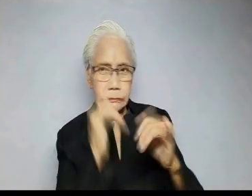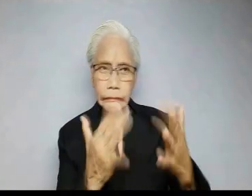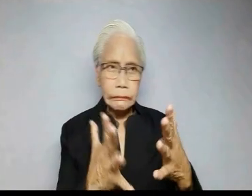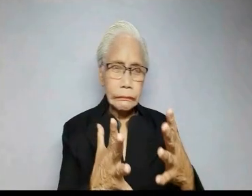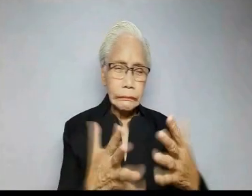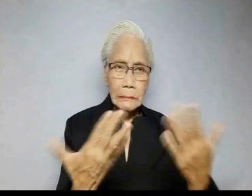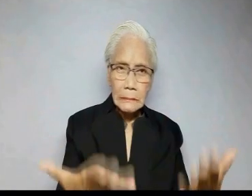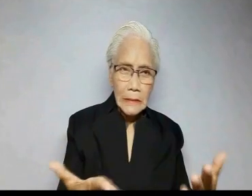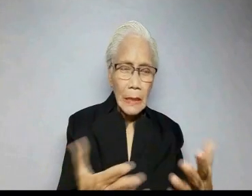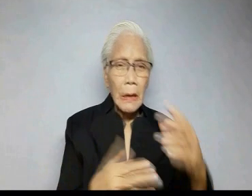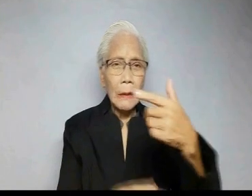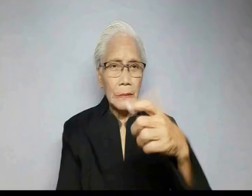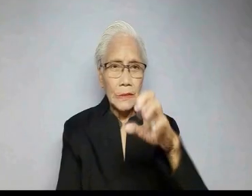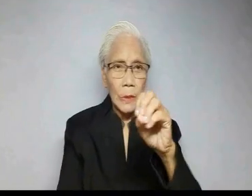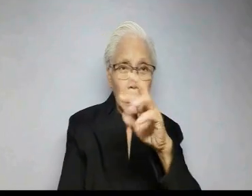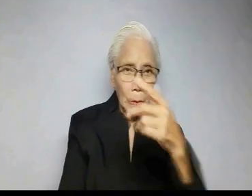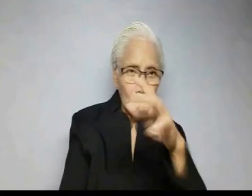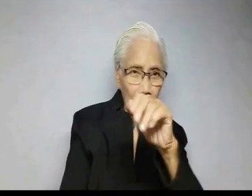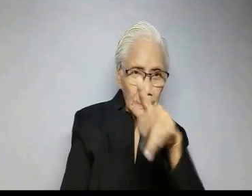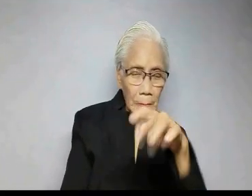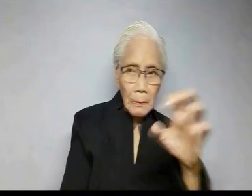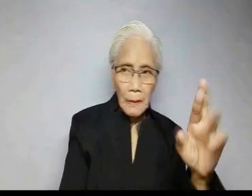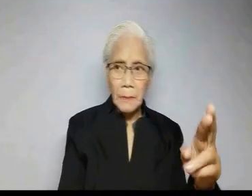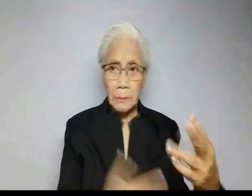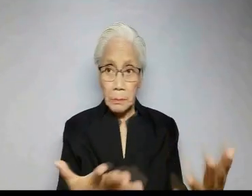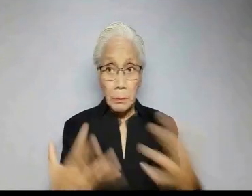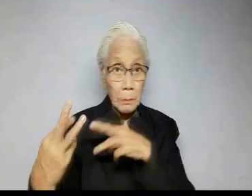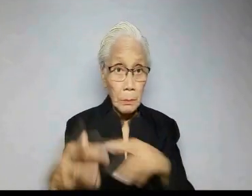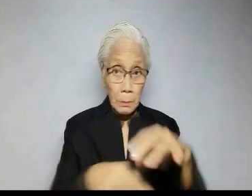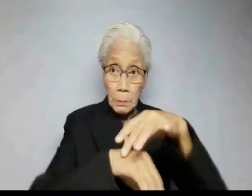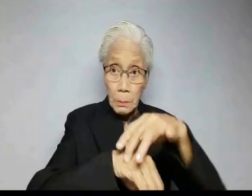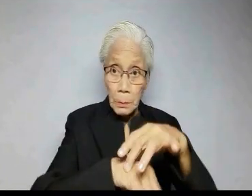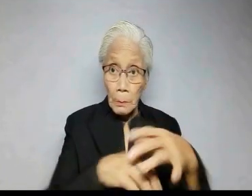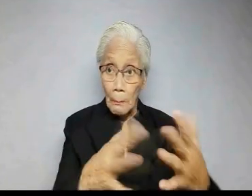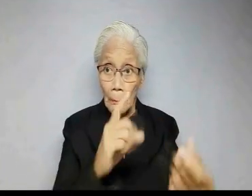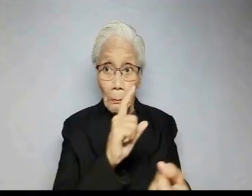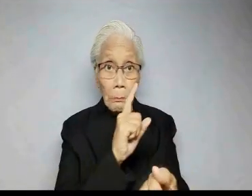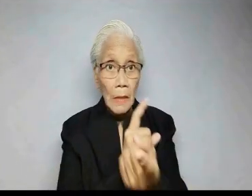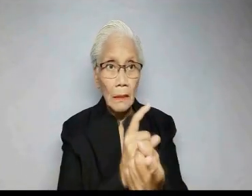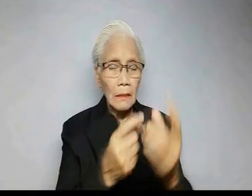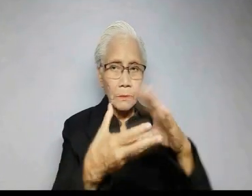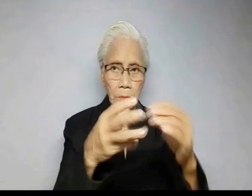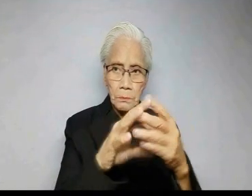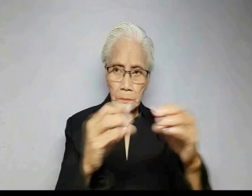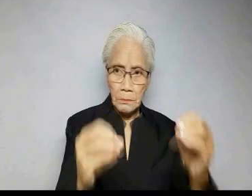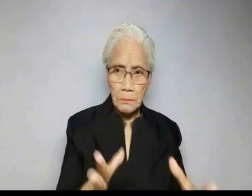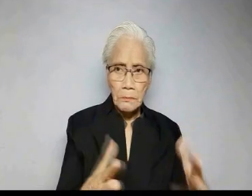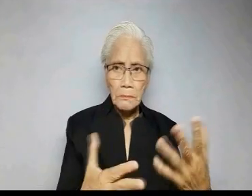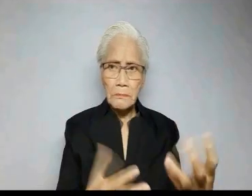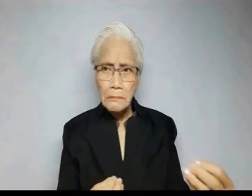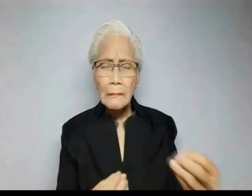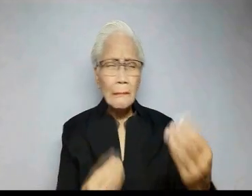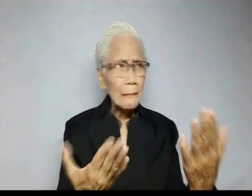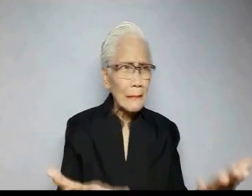geographer. While during his visit on Earth, he met the narrator, the stranded pilot in the desert,